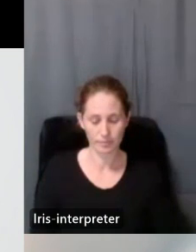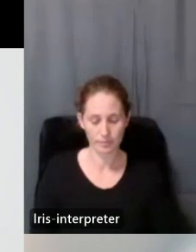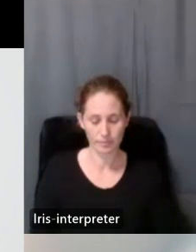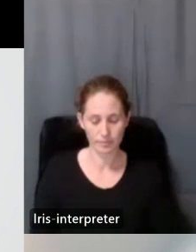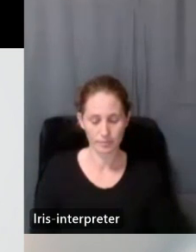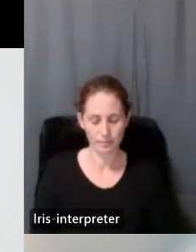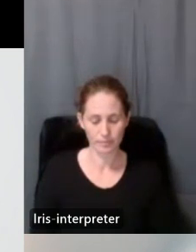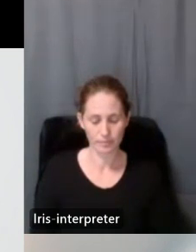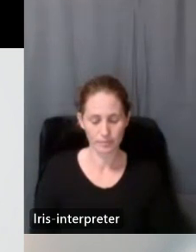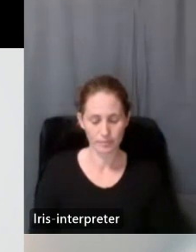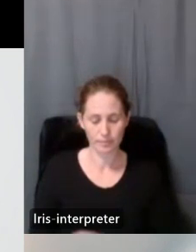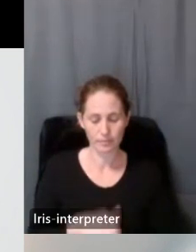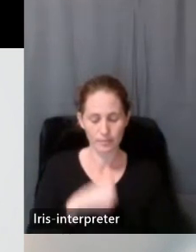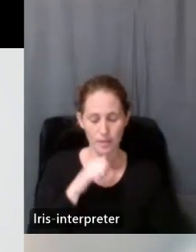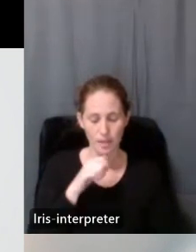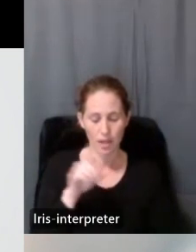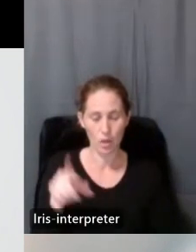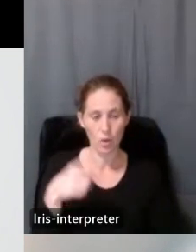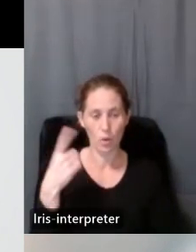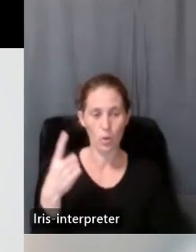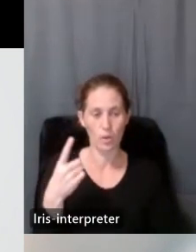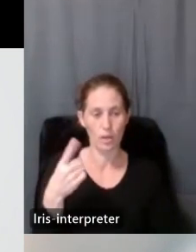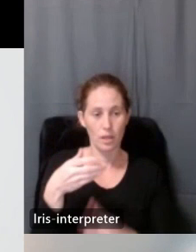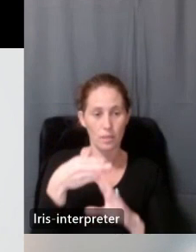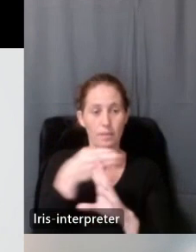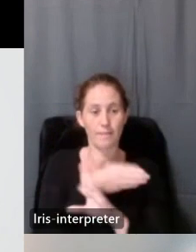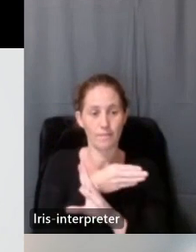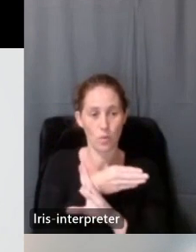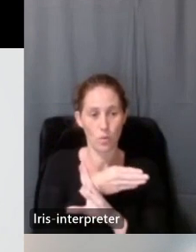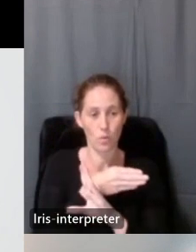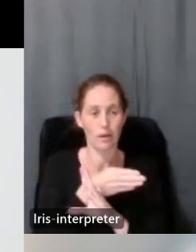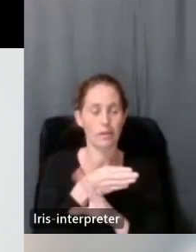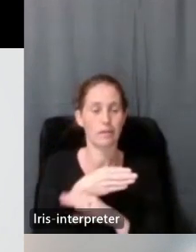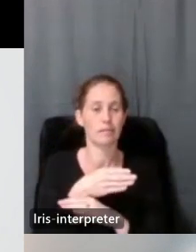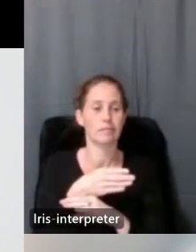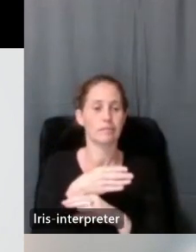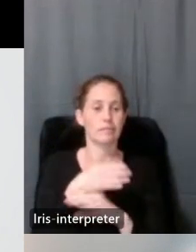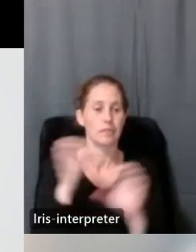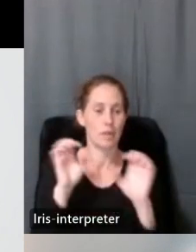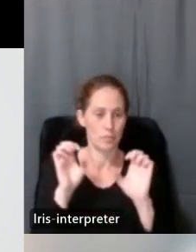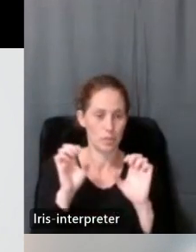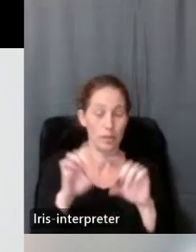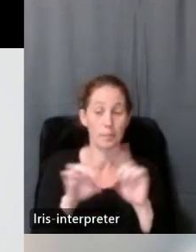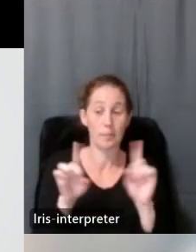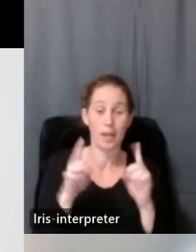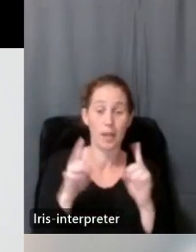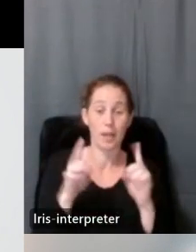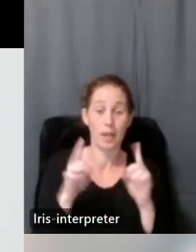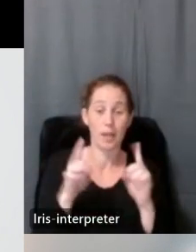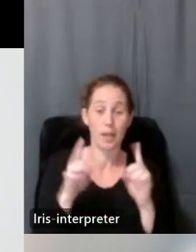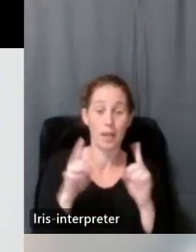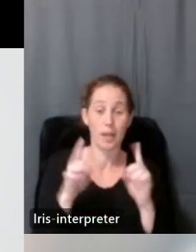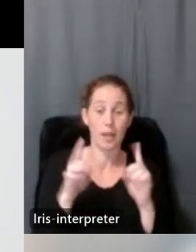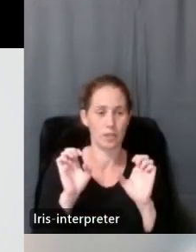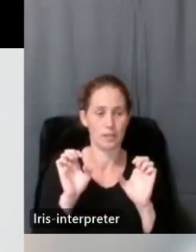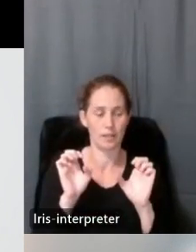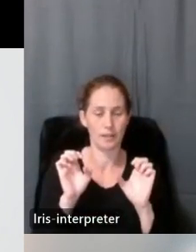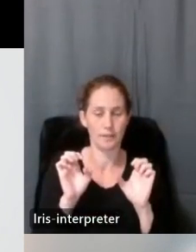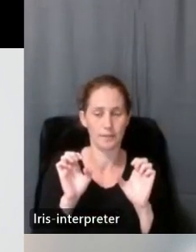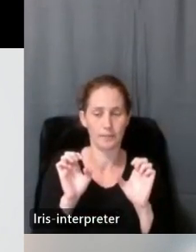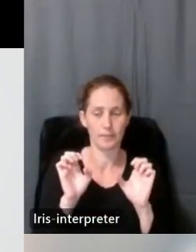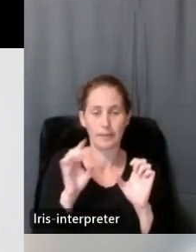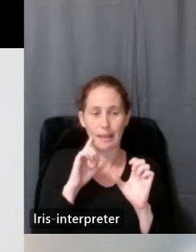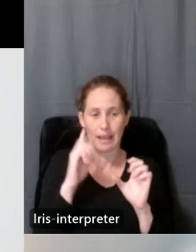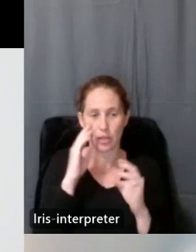Then obviously not only before emergencies, but during emergencies